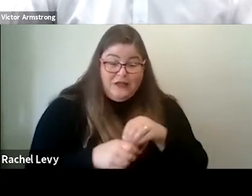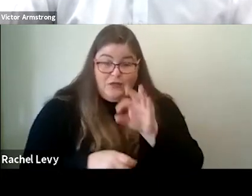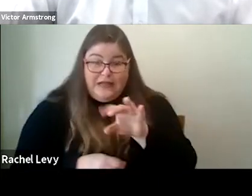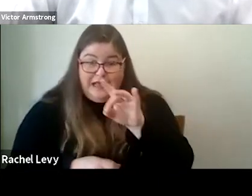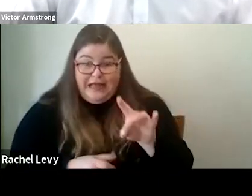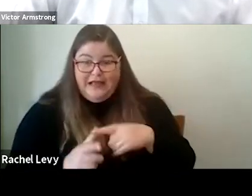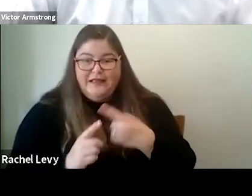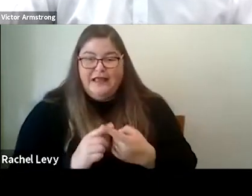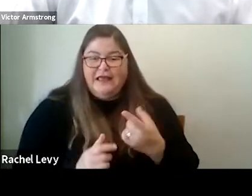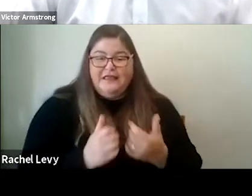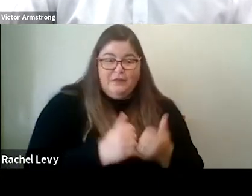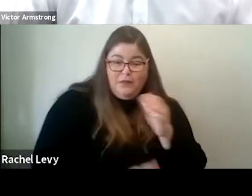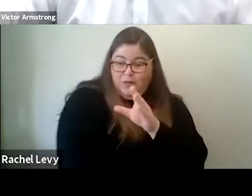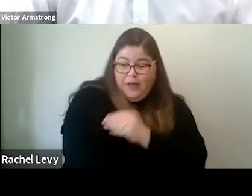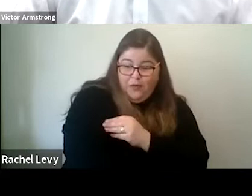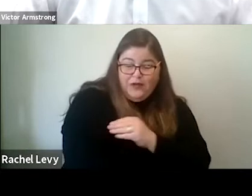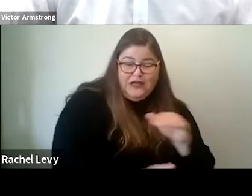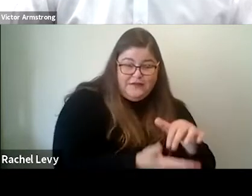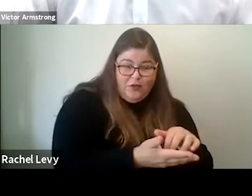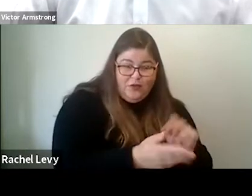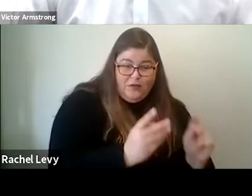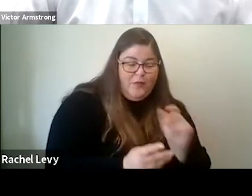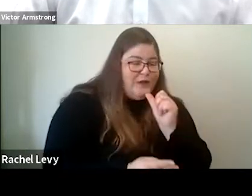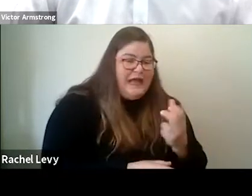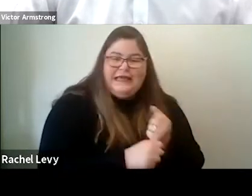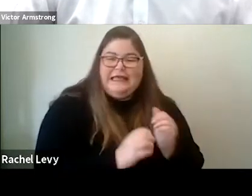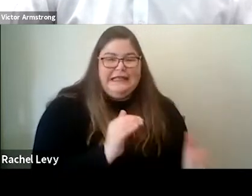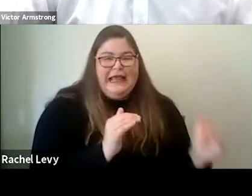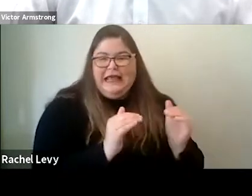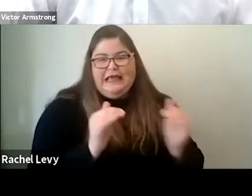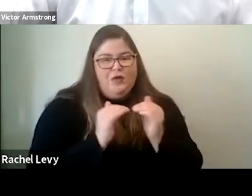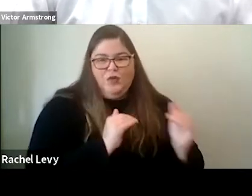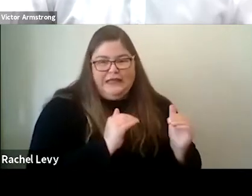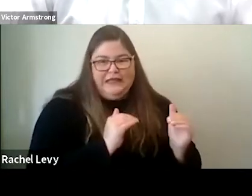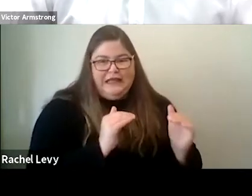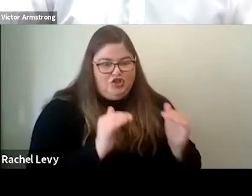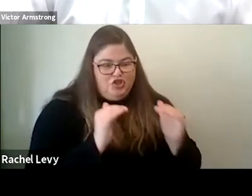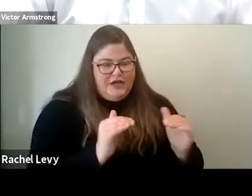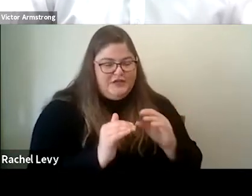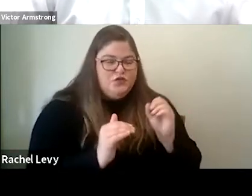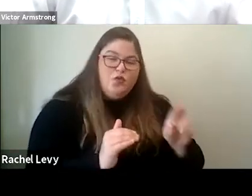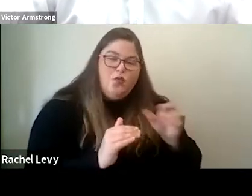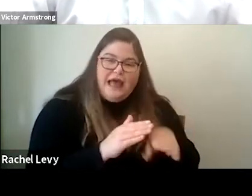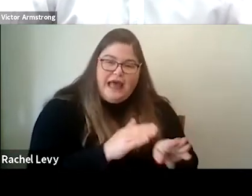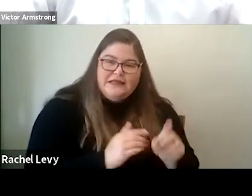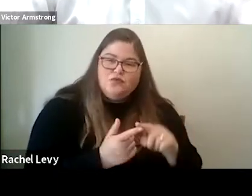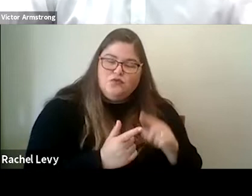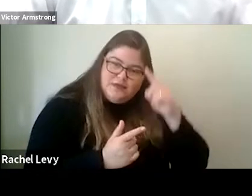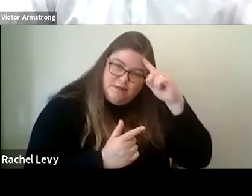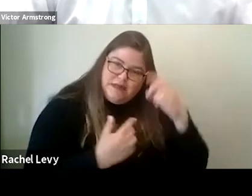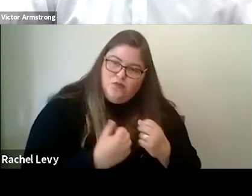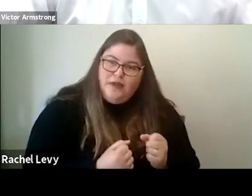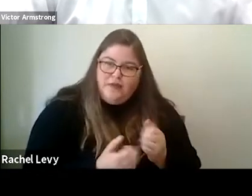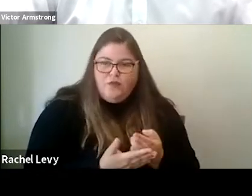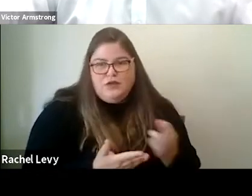vulnerable among us will not receive equity, justice, or access to the mental health resources they